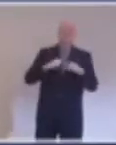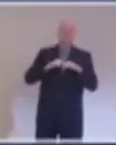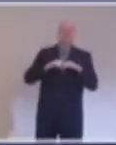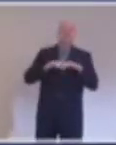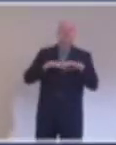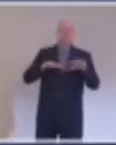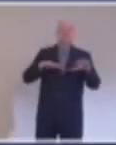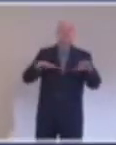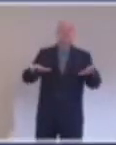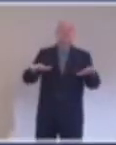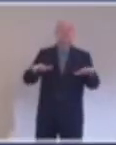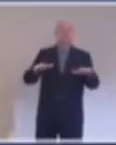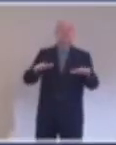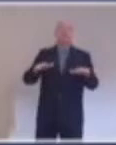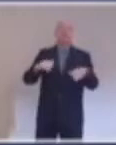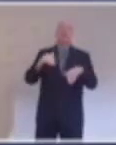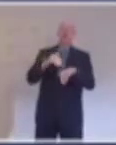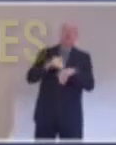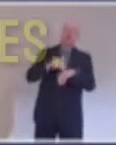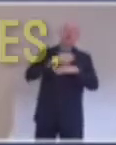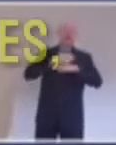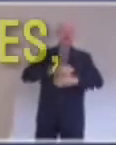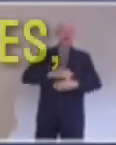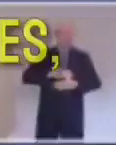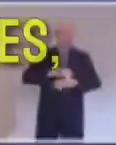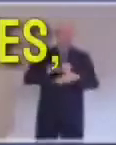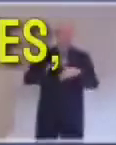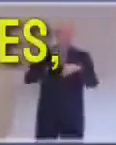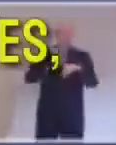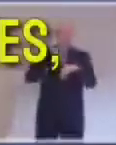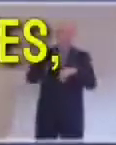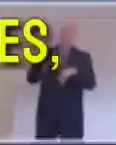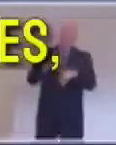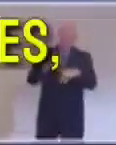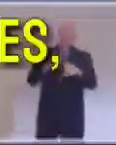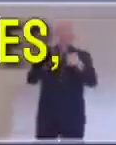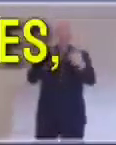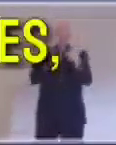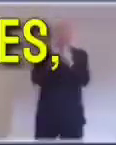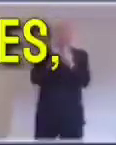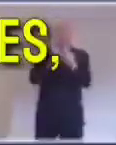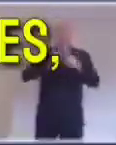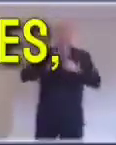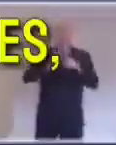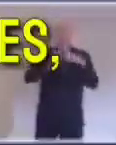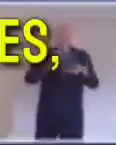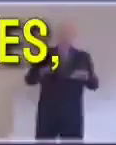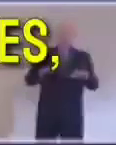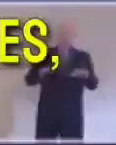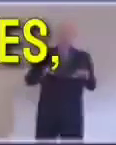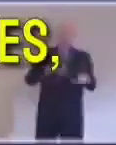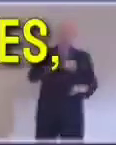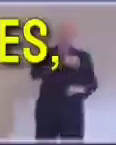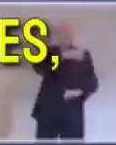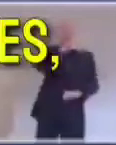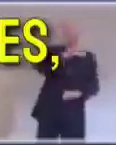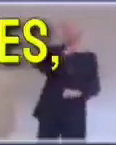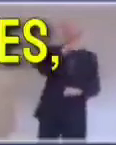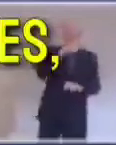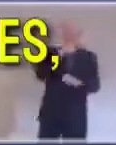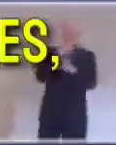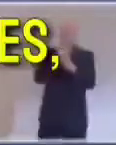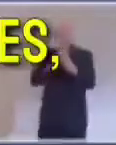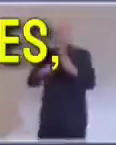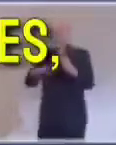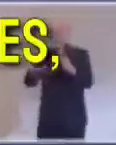not only human beings, but so many of the greatest things about our country. Our pubs, our clubs,